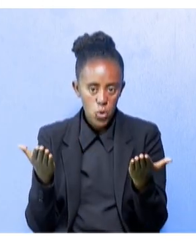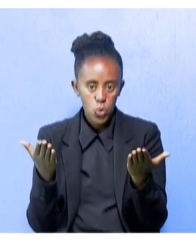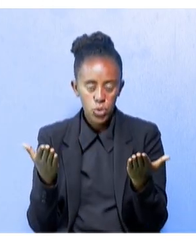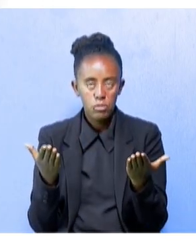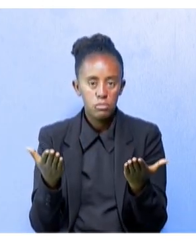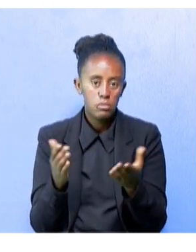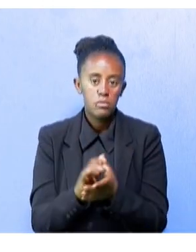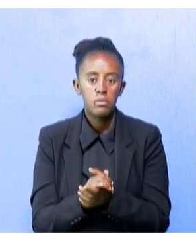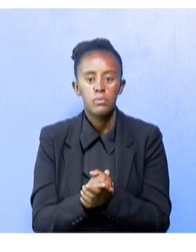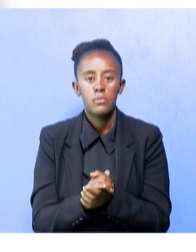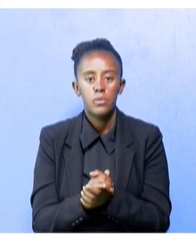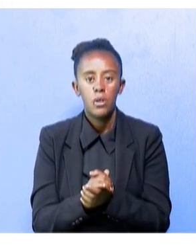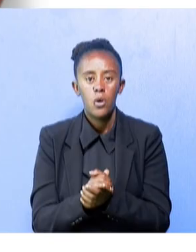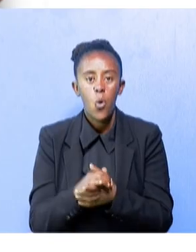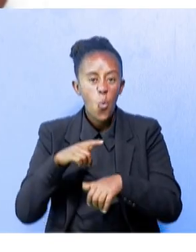while